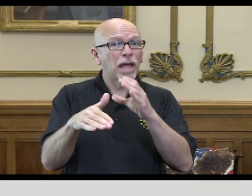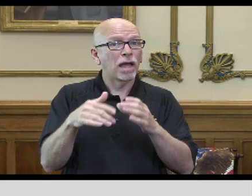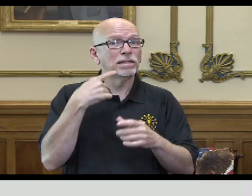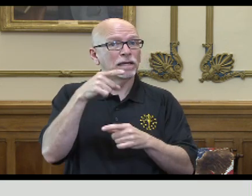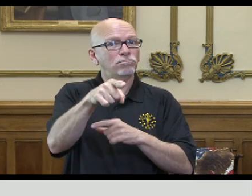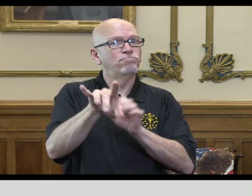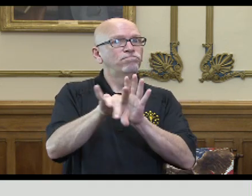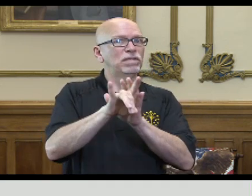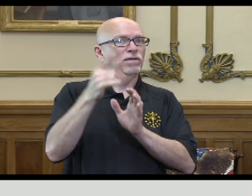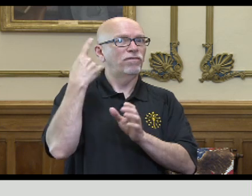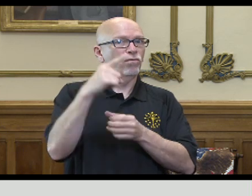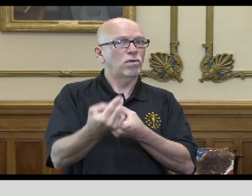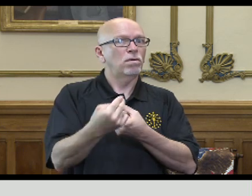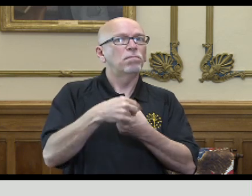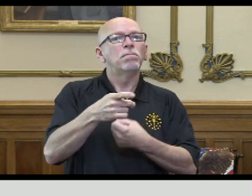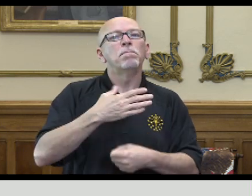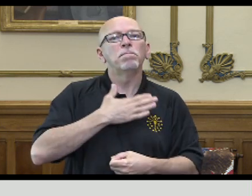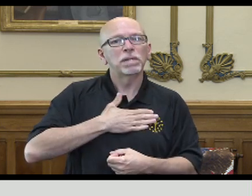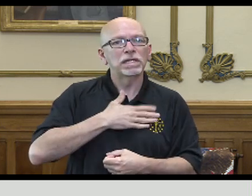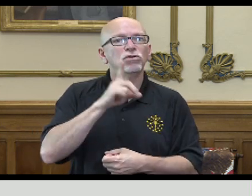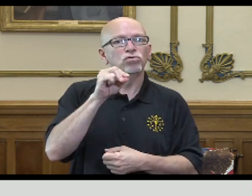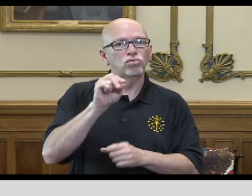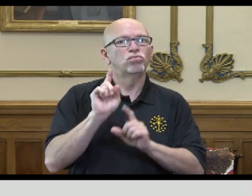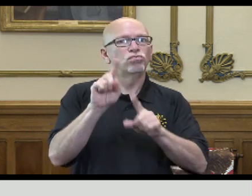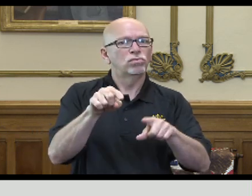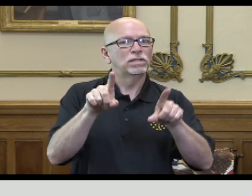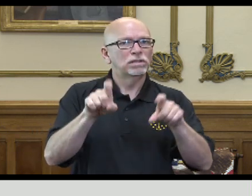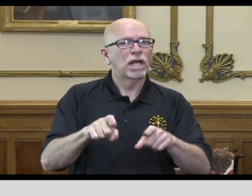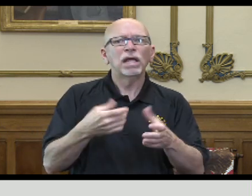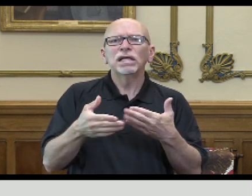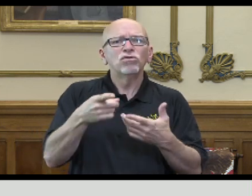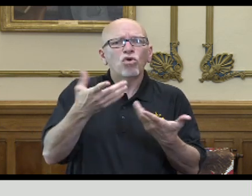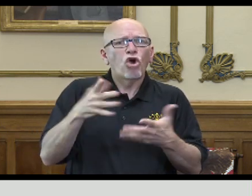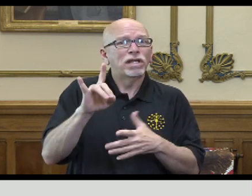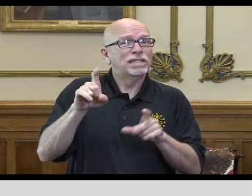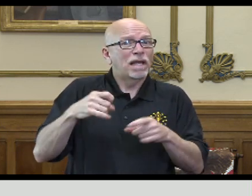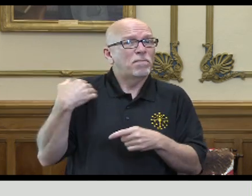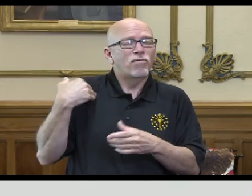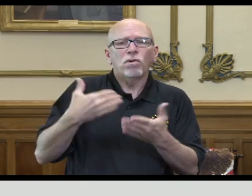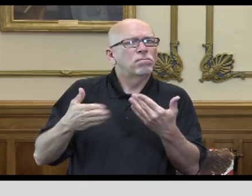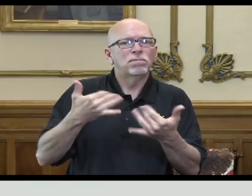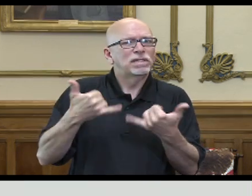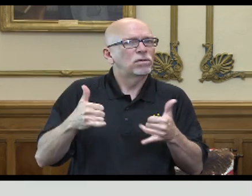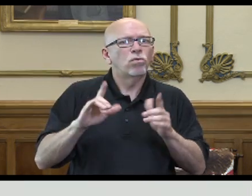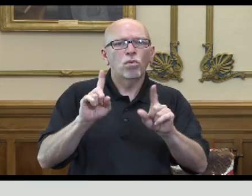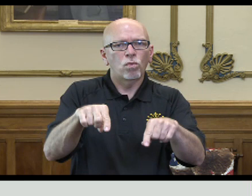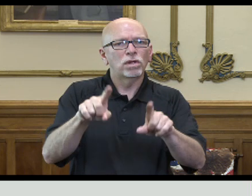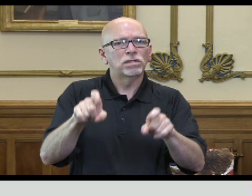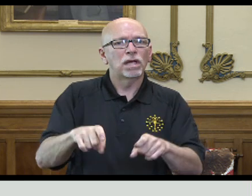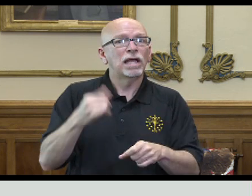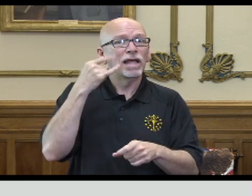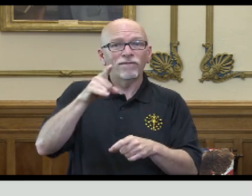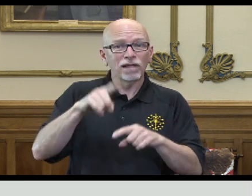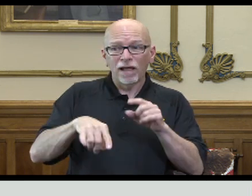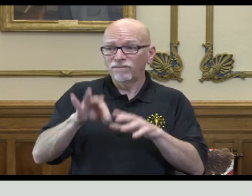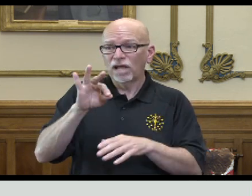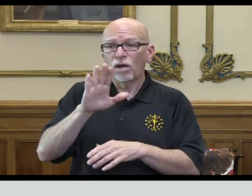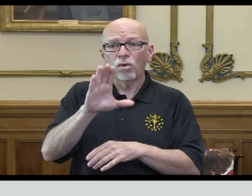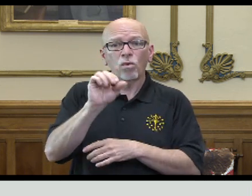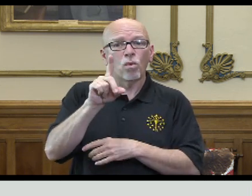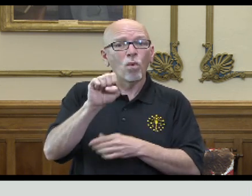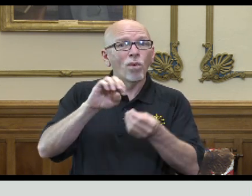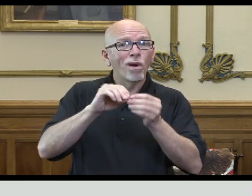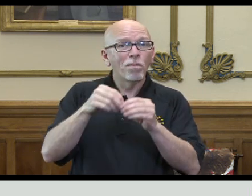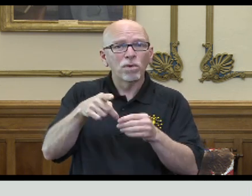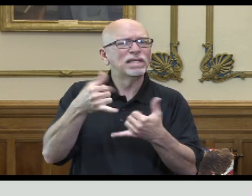to participate, please get tested, even if you've already been tested. If you misplaced your access code, you can still